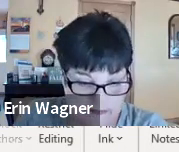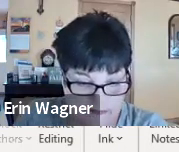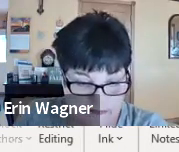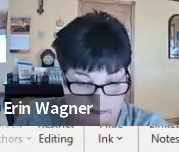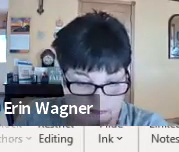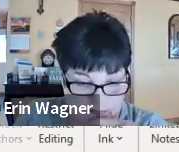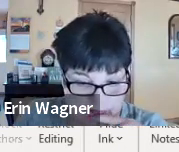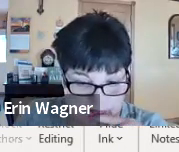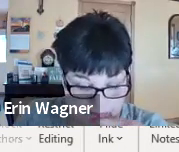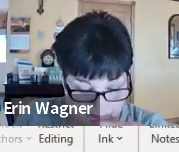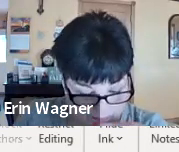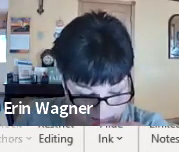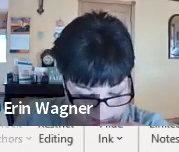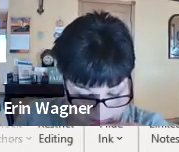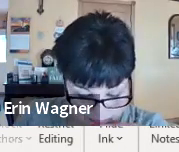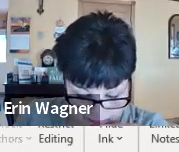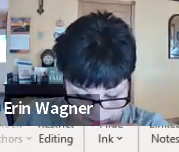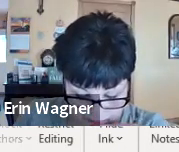this.